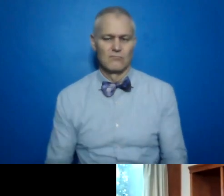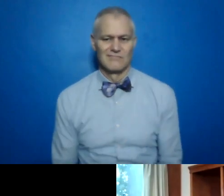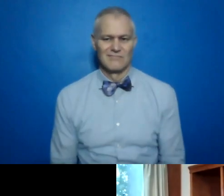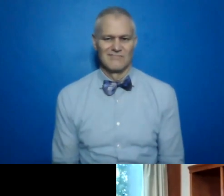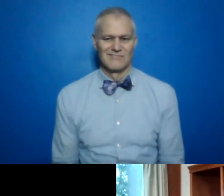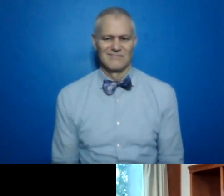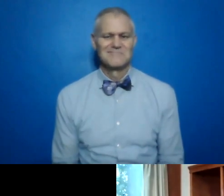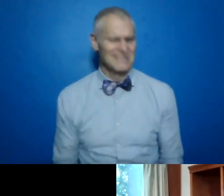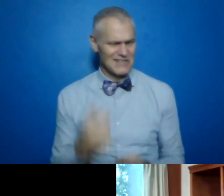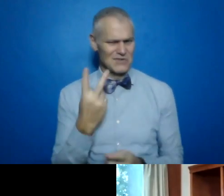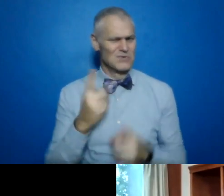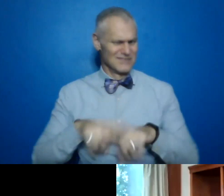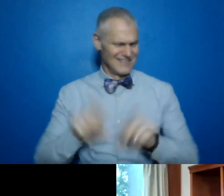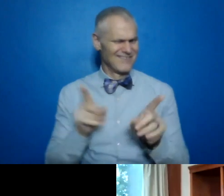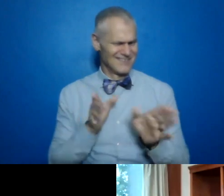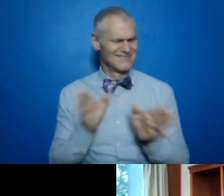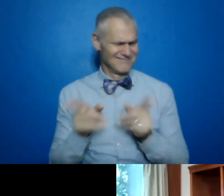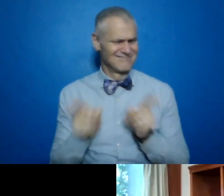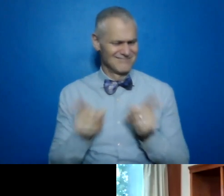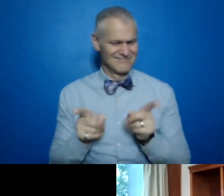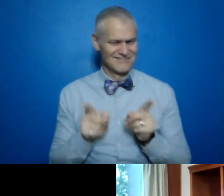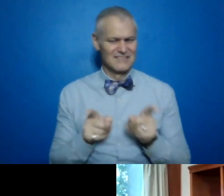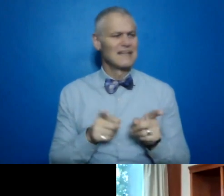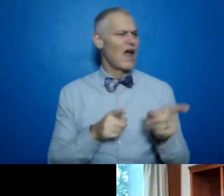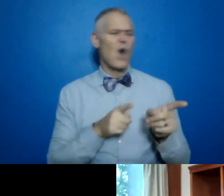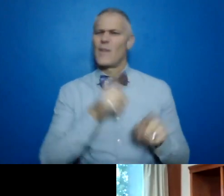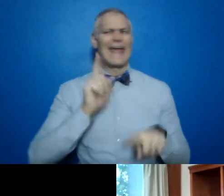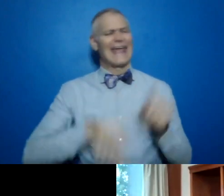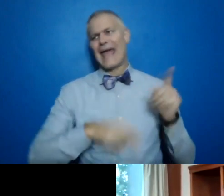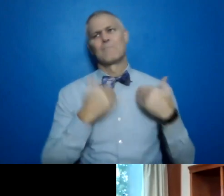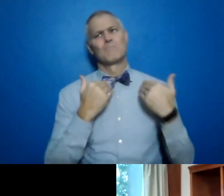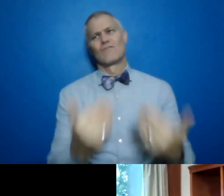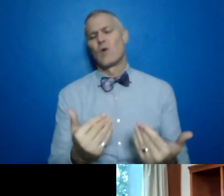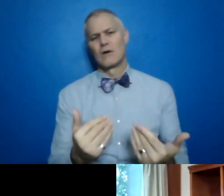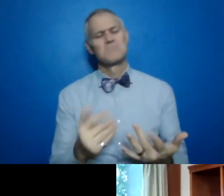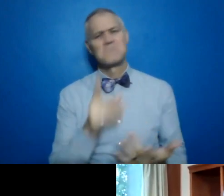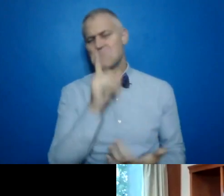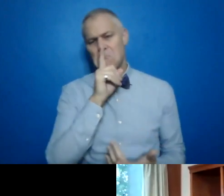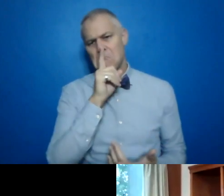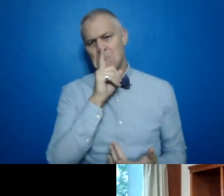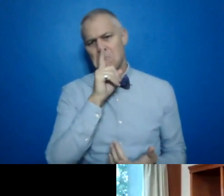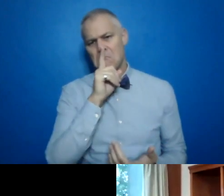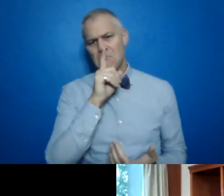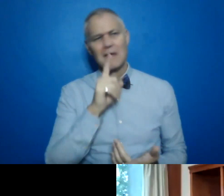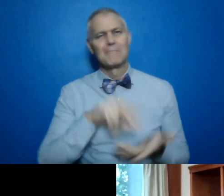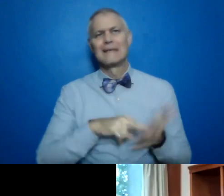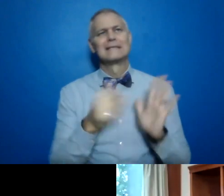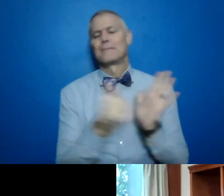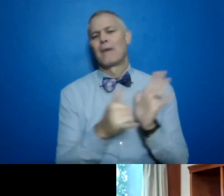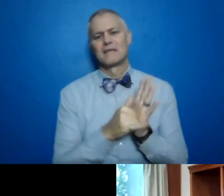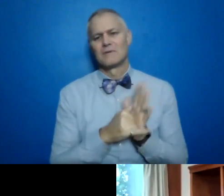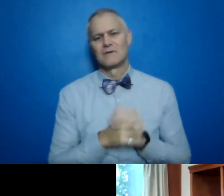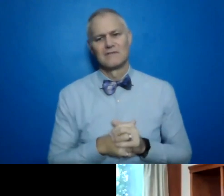Those are two very different things. To describe them as not able says it's actually impossible. I'm like